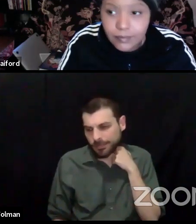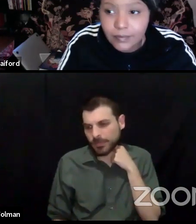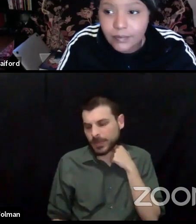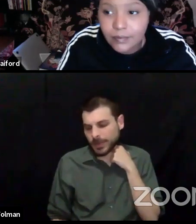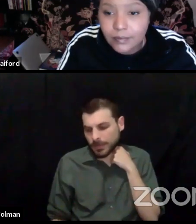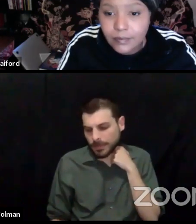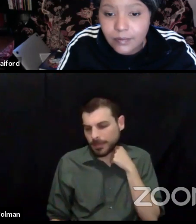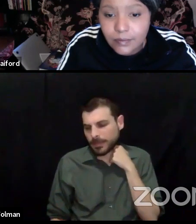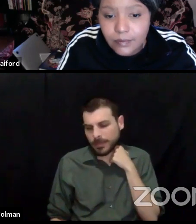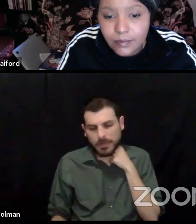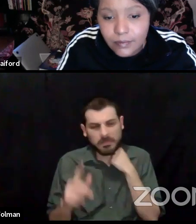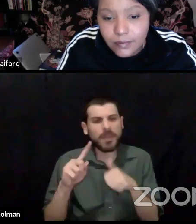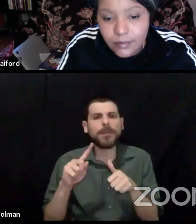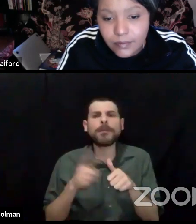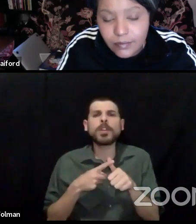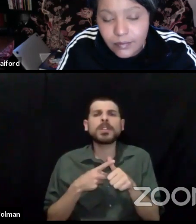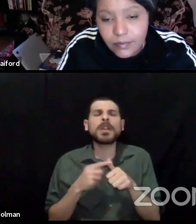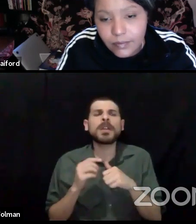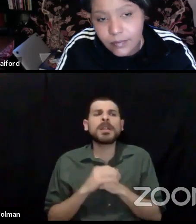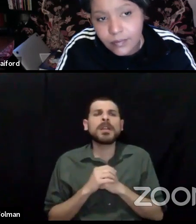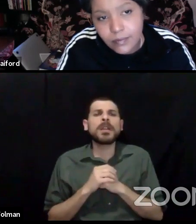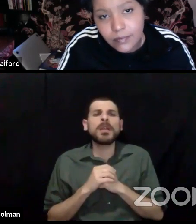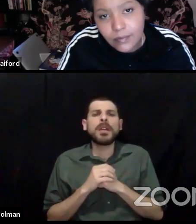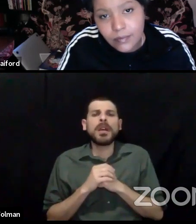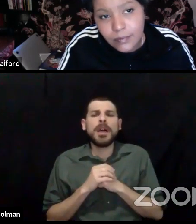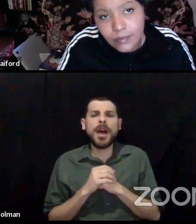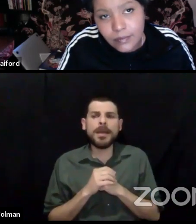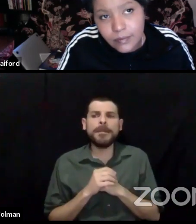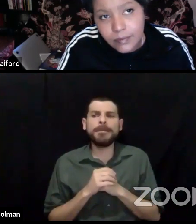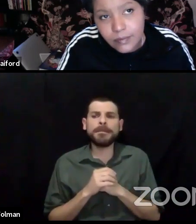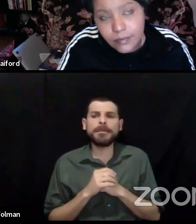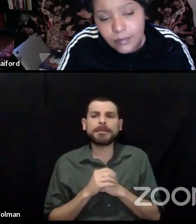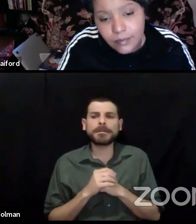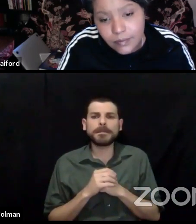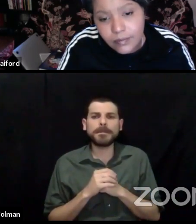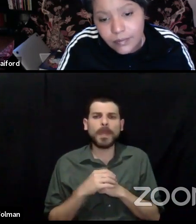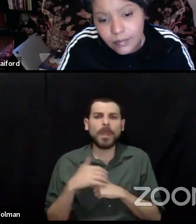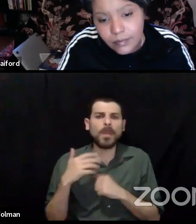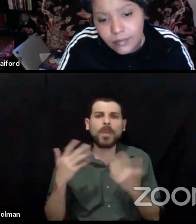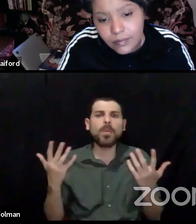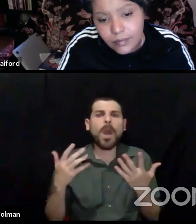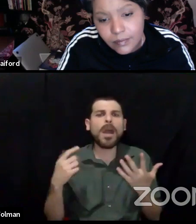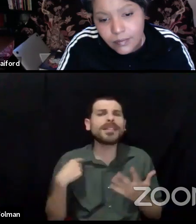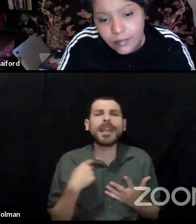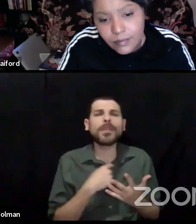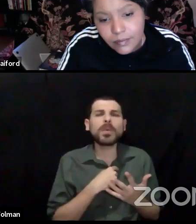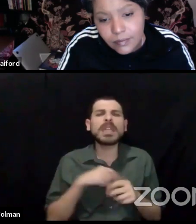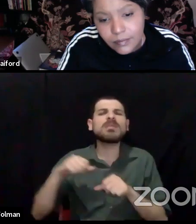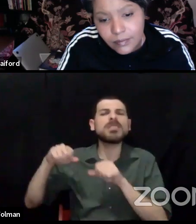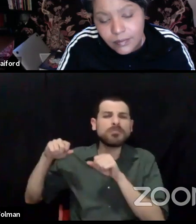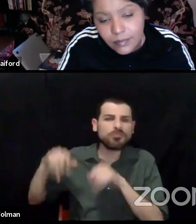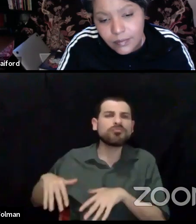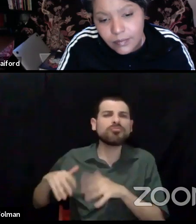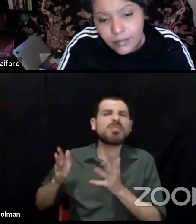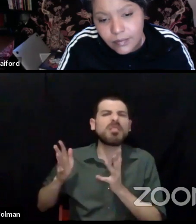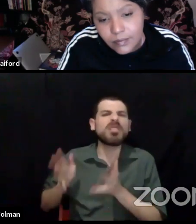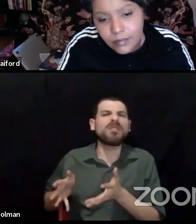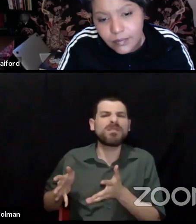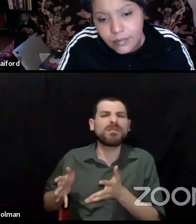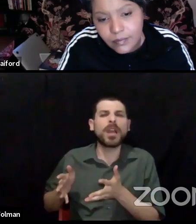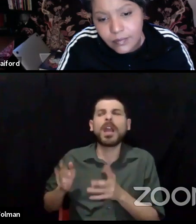what do we get to walk away from? What do we get to move towards? What can we afford